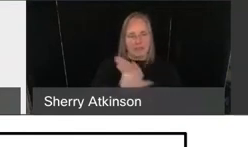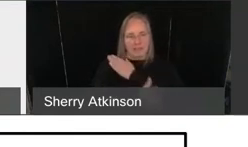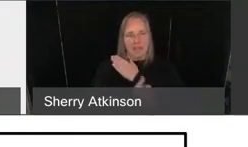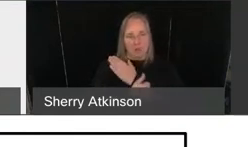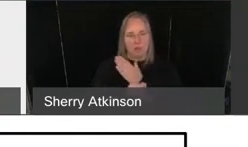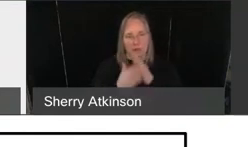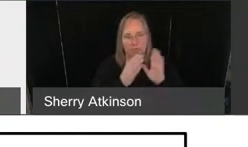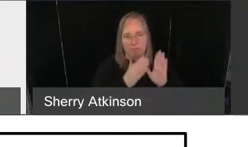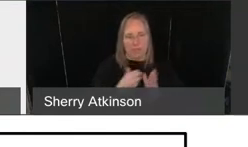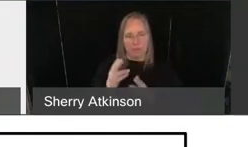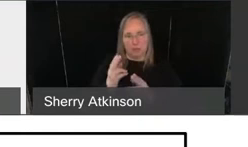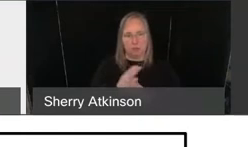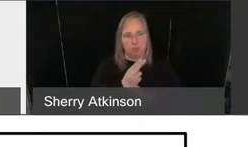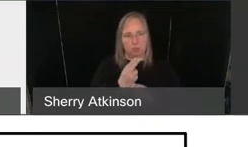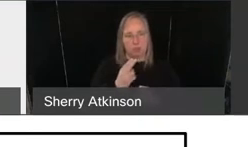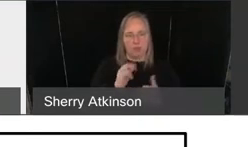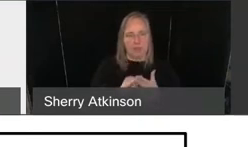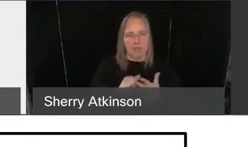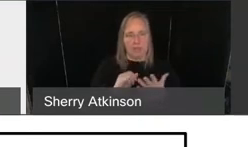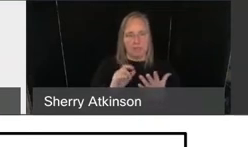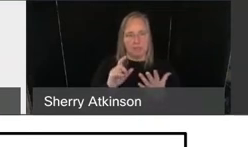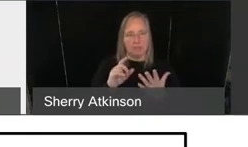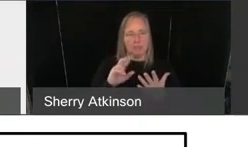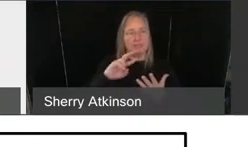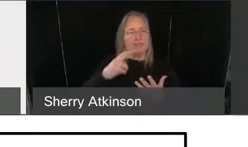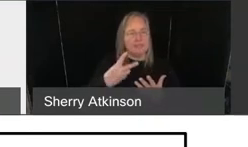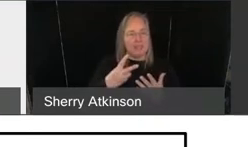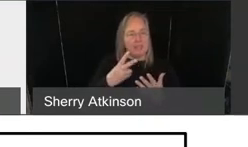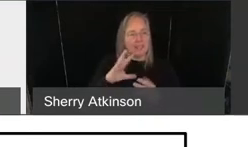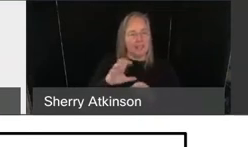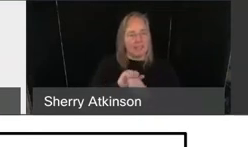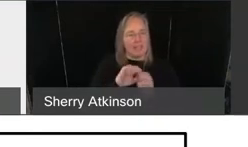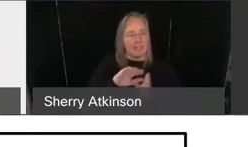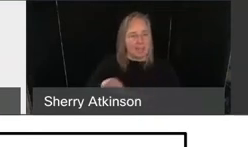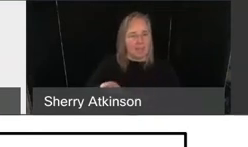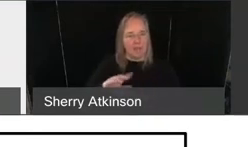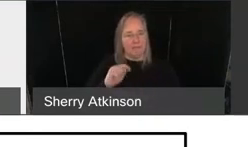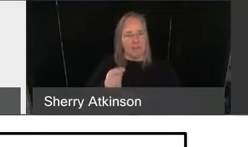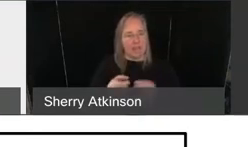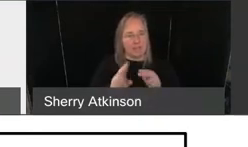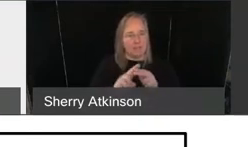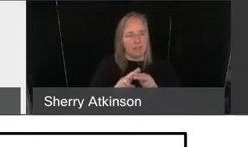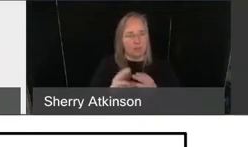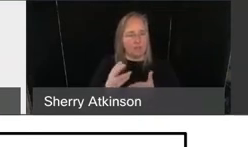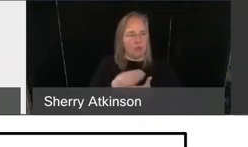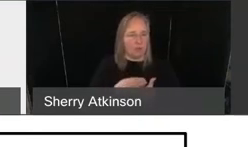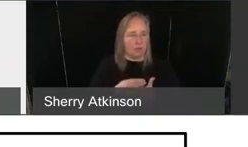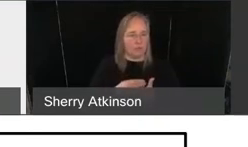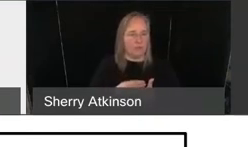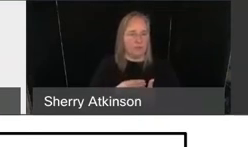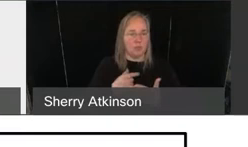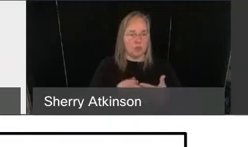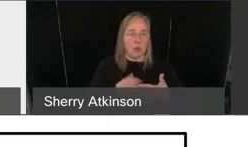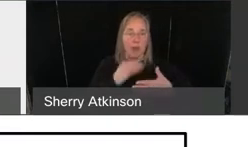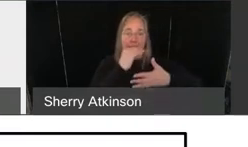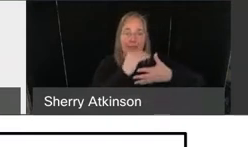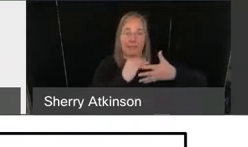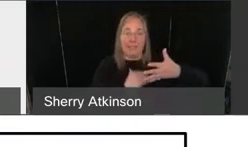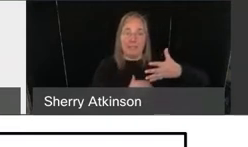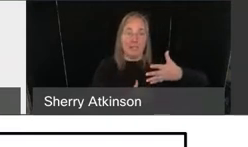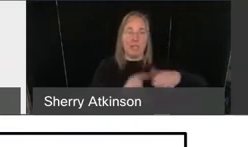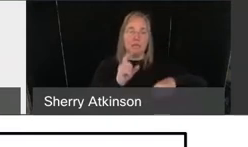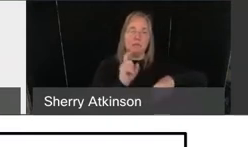that quote unquote second set aside of tax increment revenue on. And I'm listing them in chronological